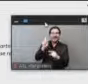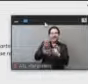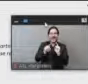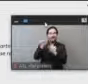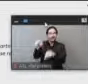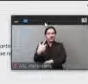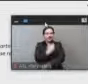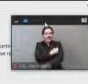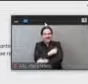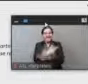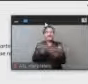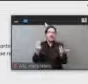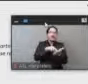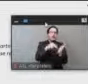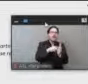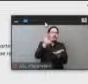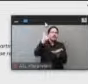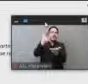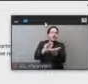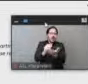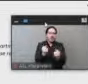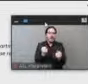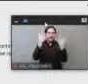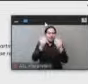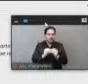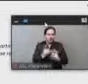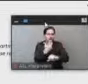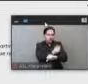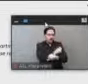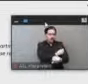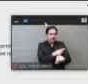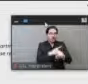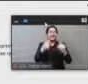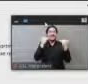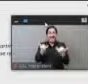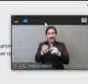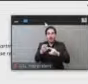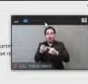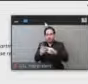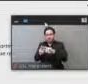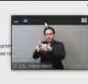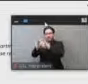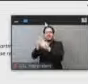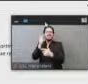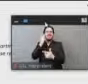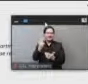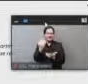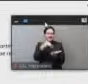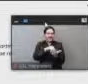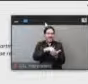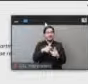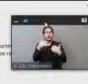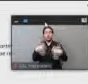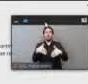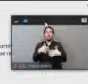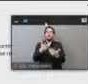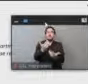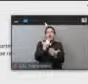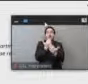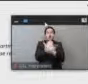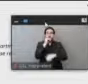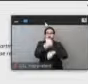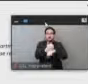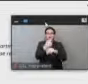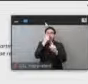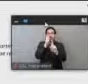cases per day. That keeps going up, an unquestionable formula for success here in New Mexico. Lastly, the